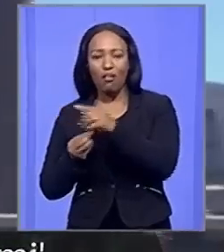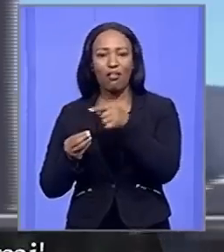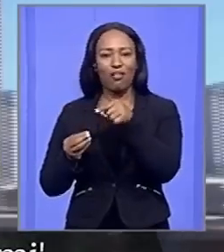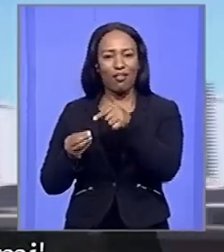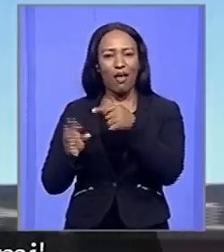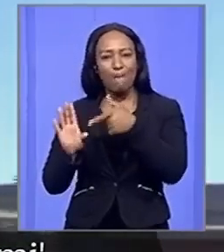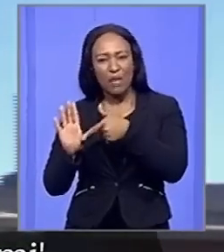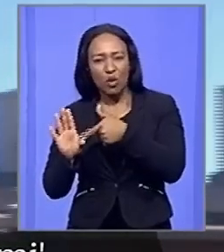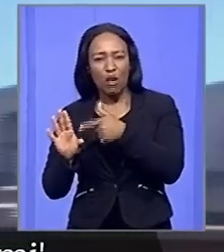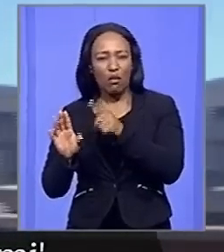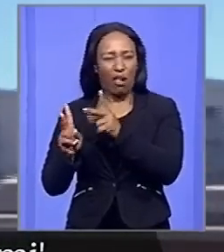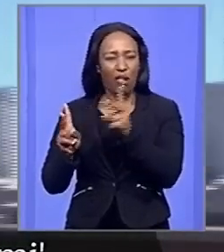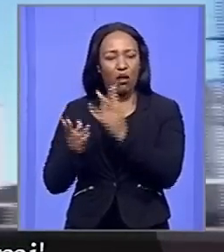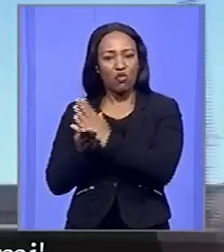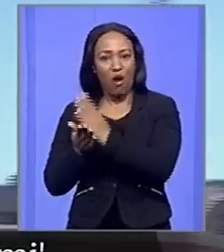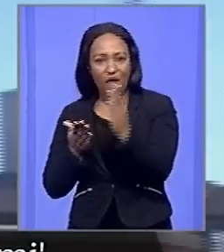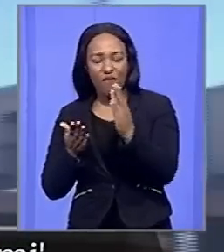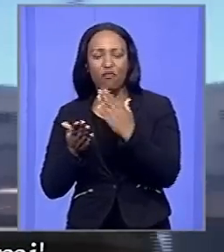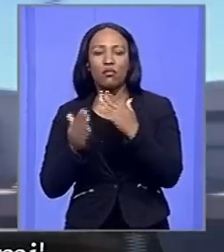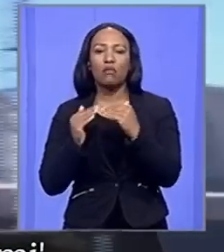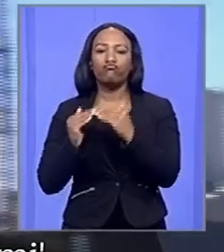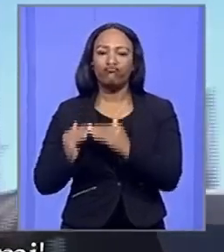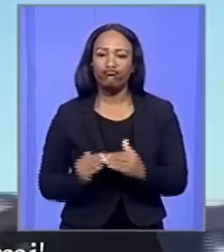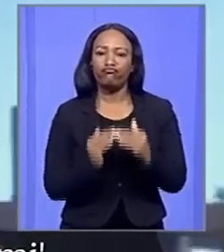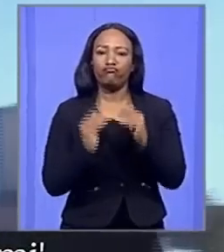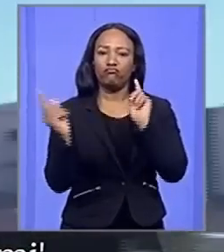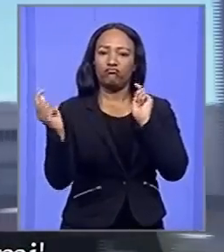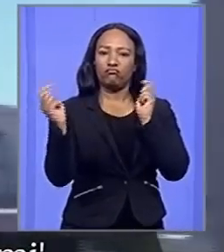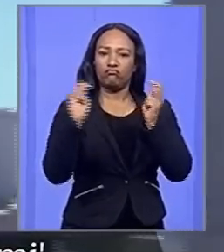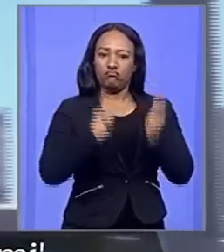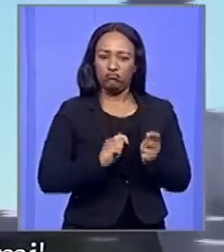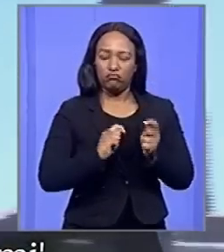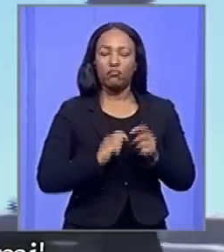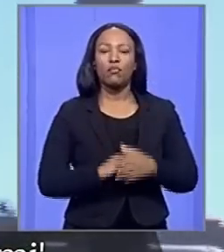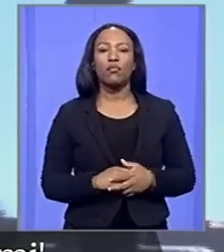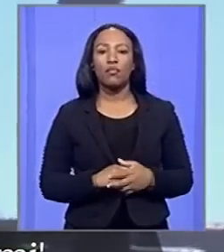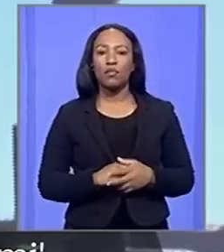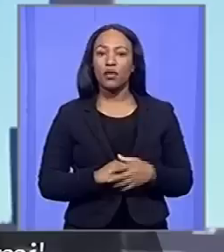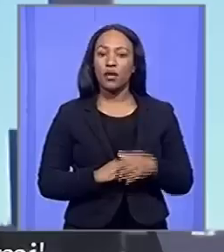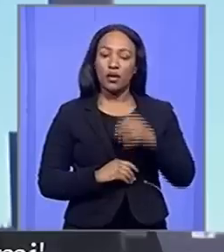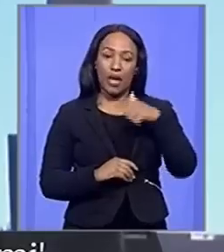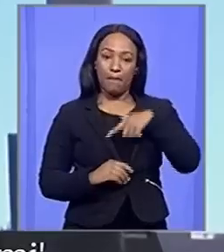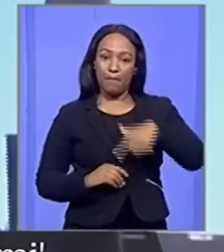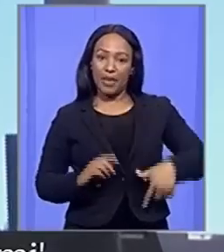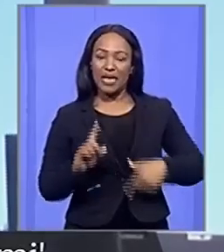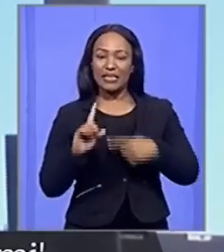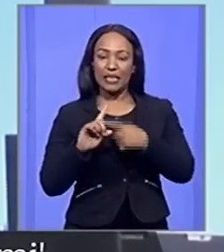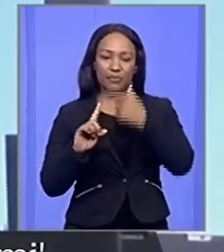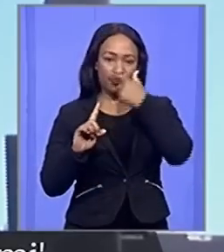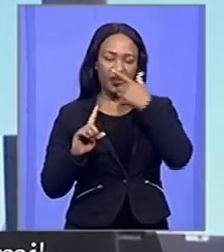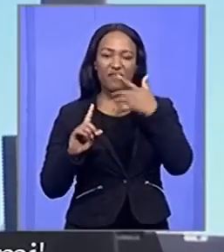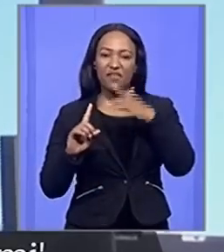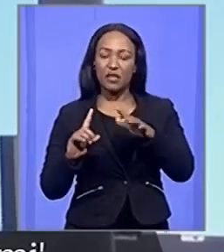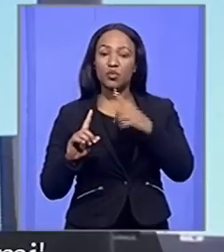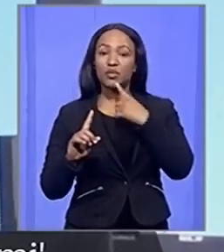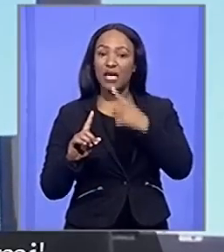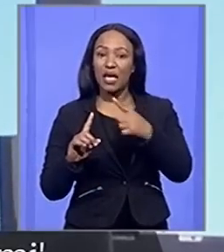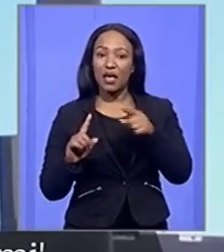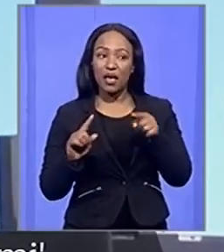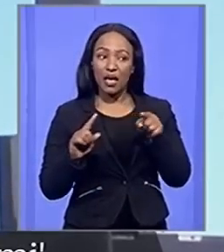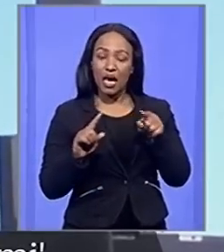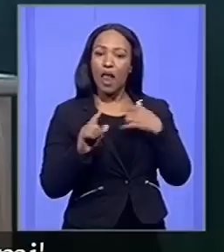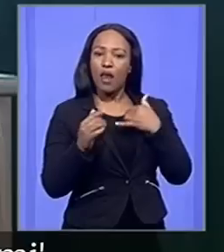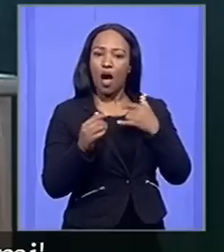le bjalo mopresidente Ramaphosa o ipileditše go dinaga tše tša diindasteri go hlompha boitlamo bjo. Mitigation and